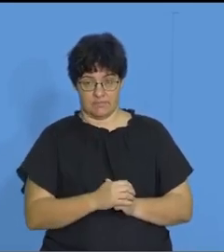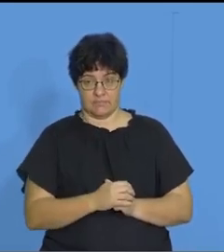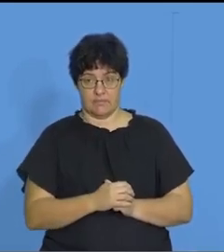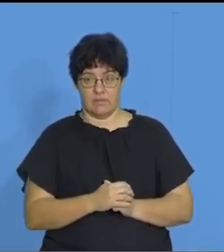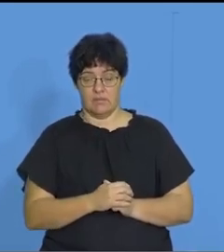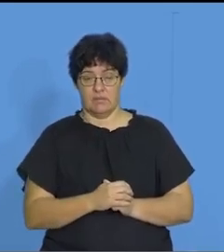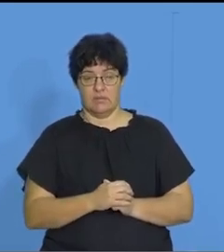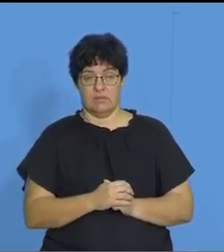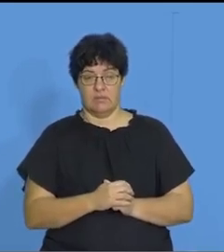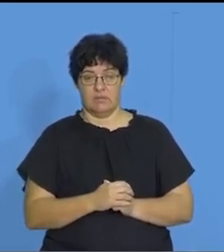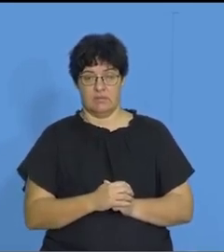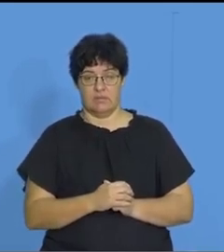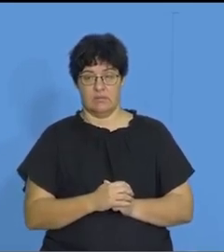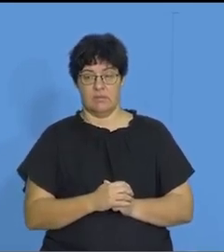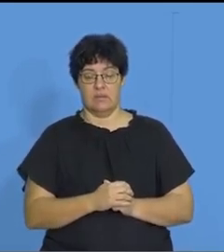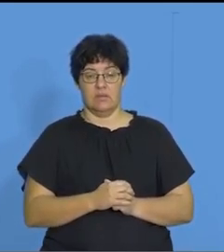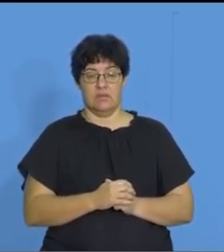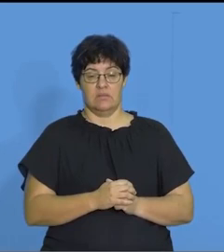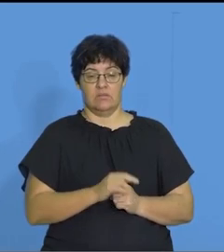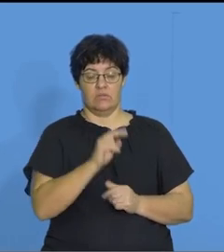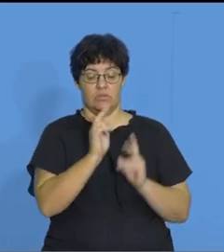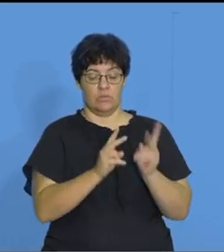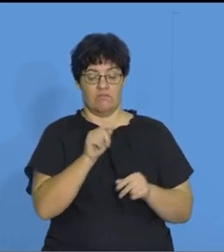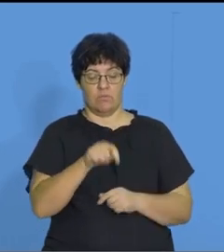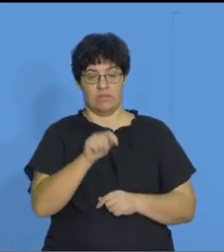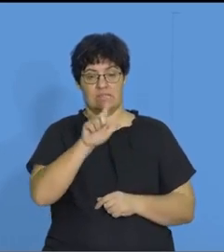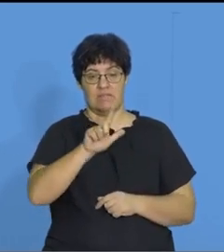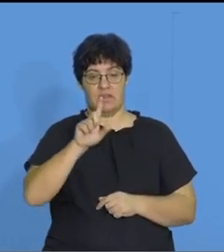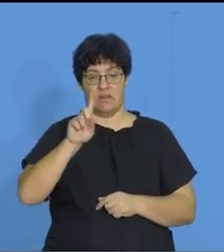12.71, okay? So that's 12.71 moles, okay?